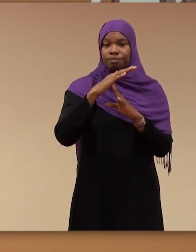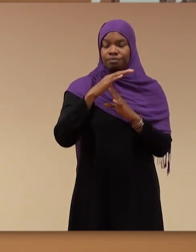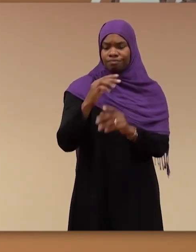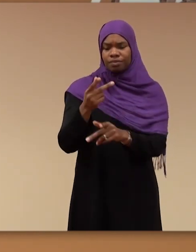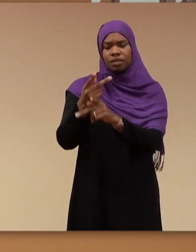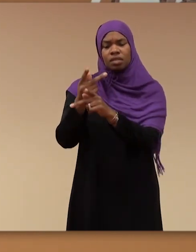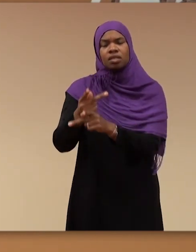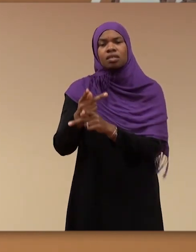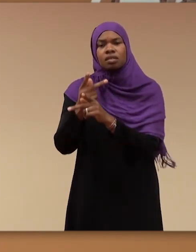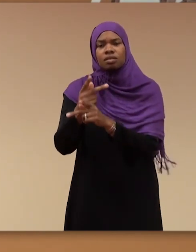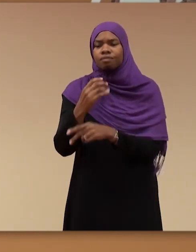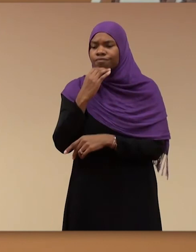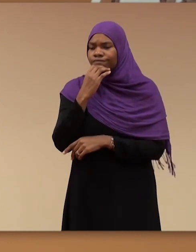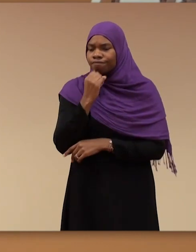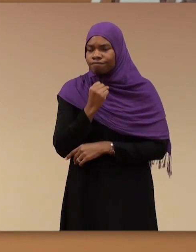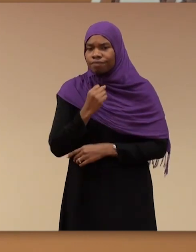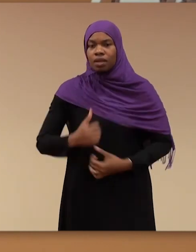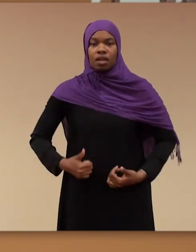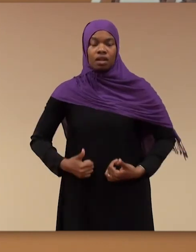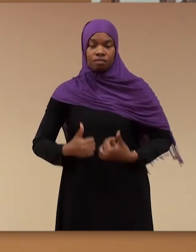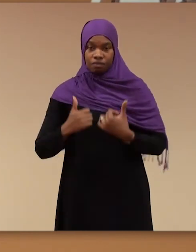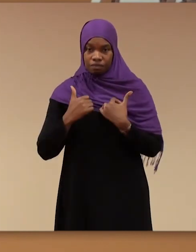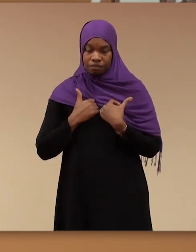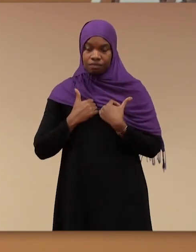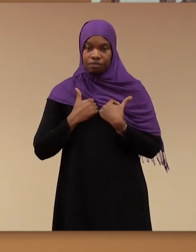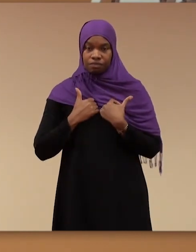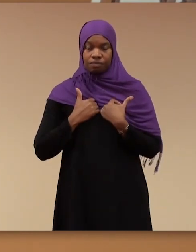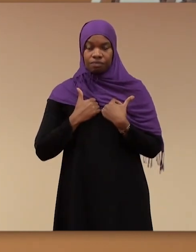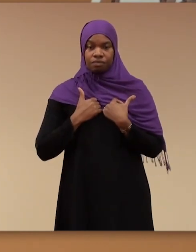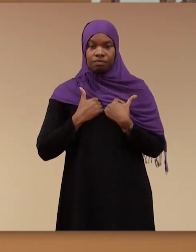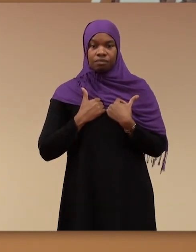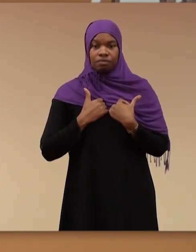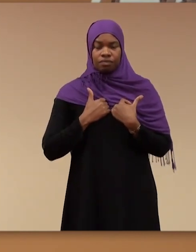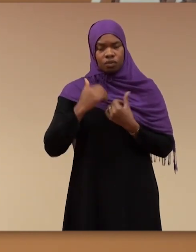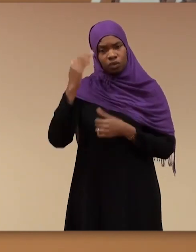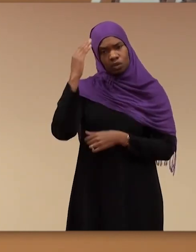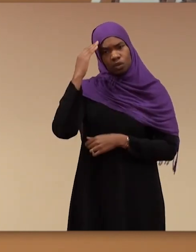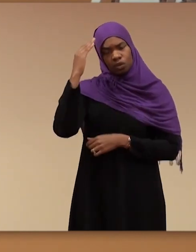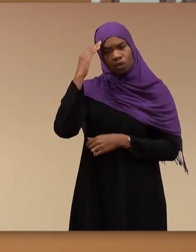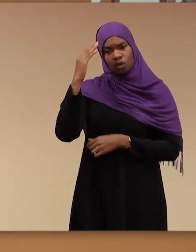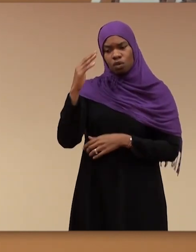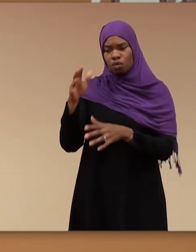preserving deen as a compass to guide you in this life,